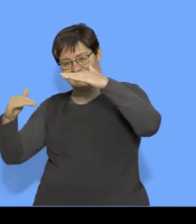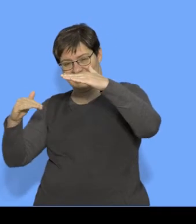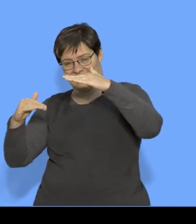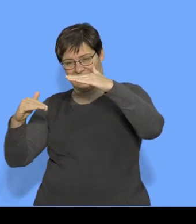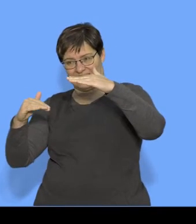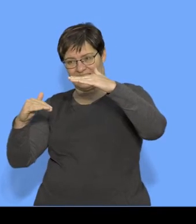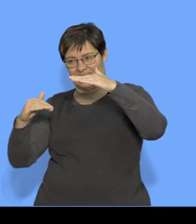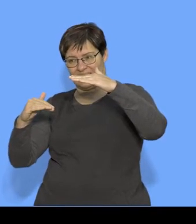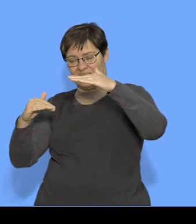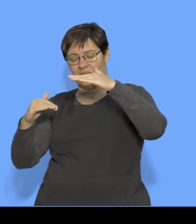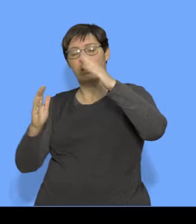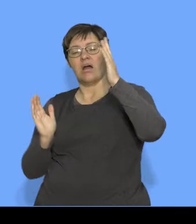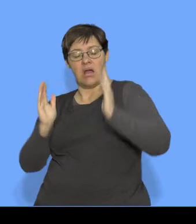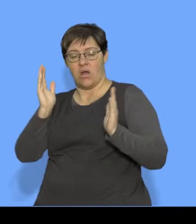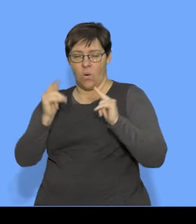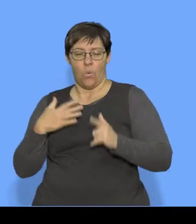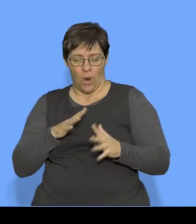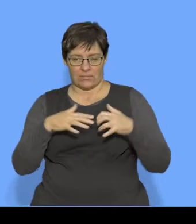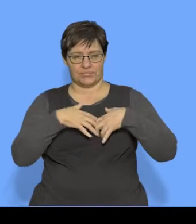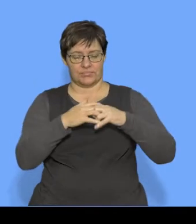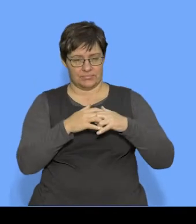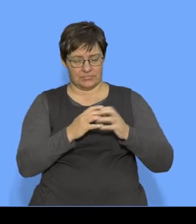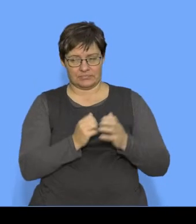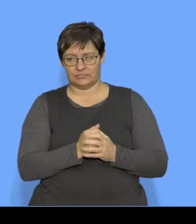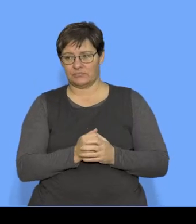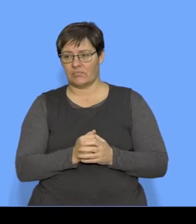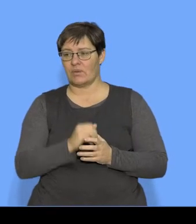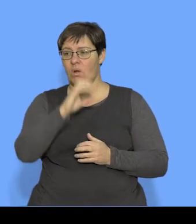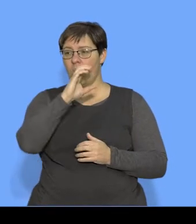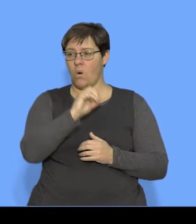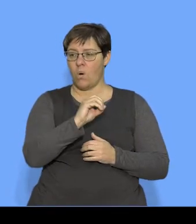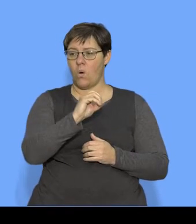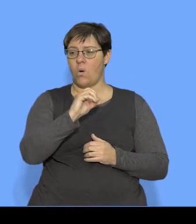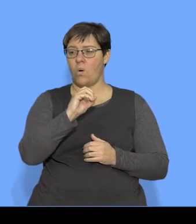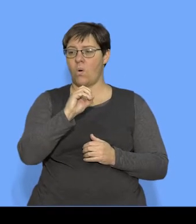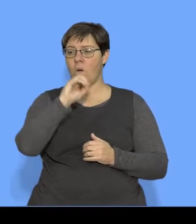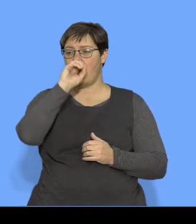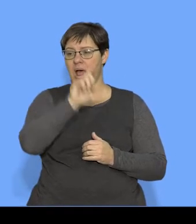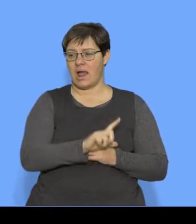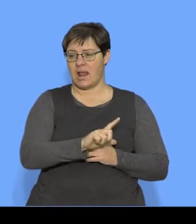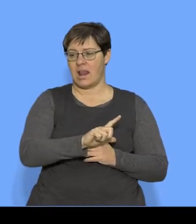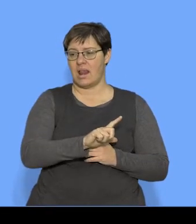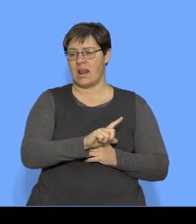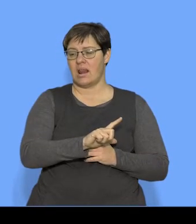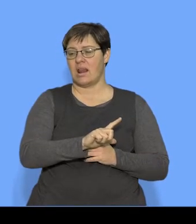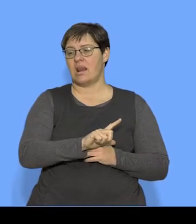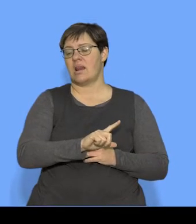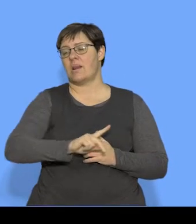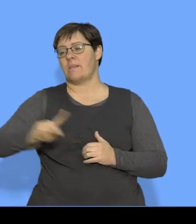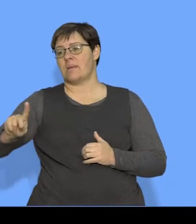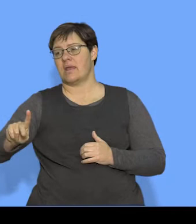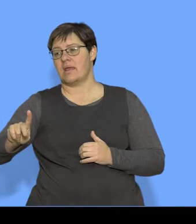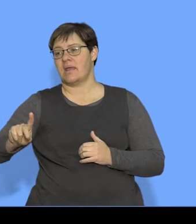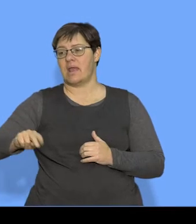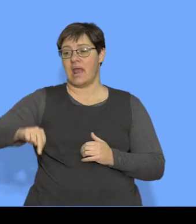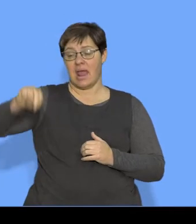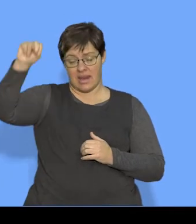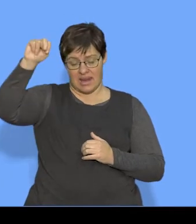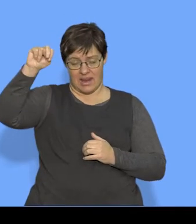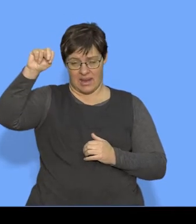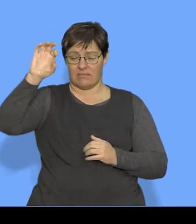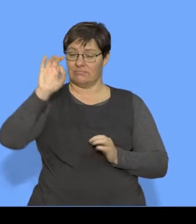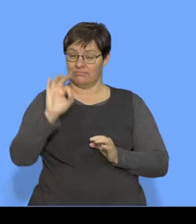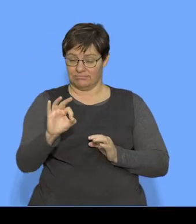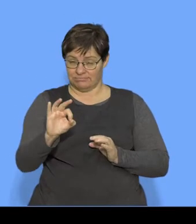a quadrilateral there, which is going to be OLPN, and we need to prove that this is a